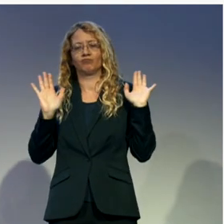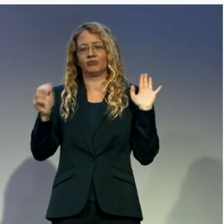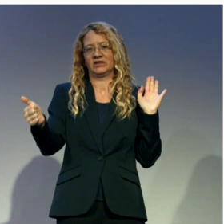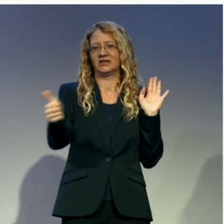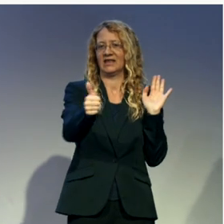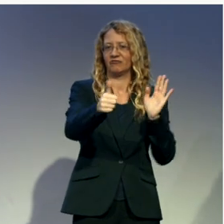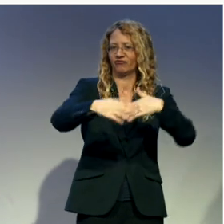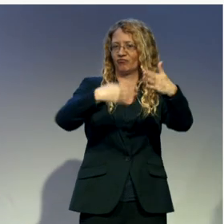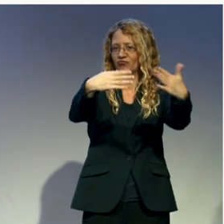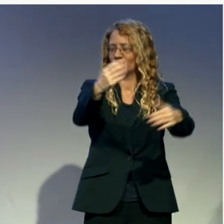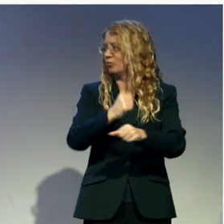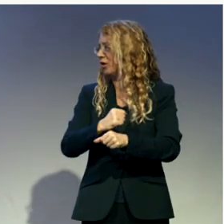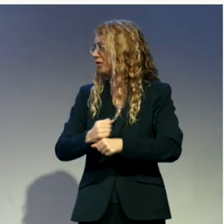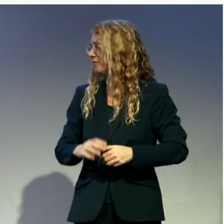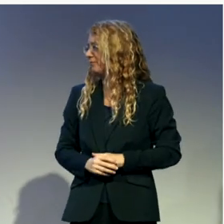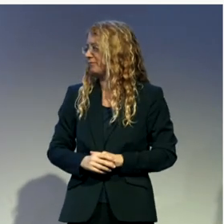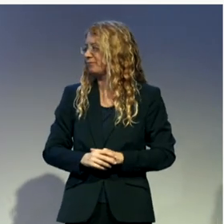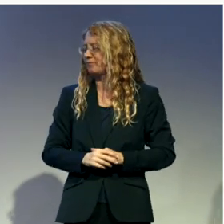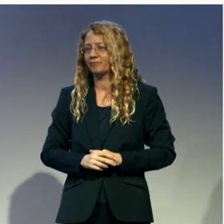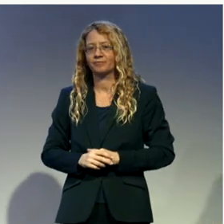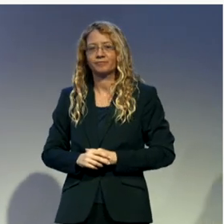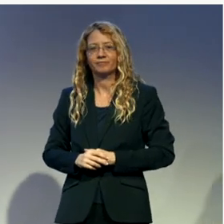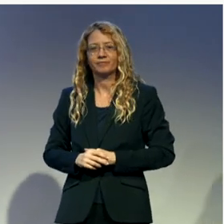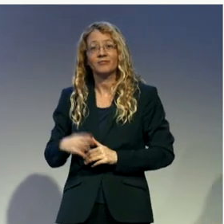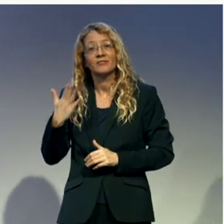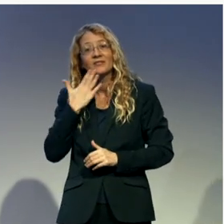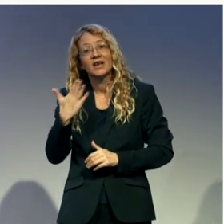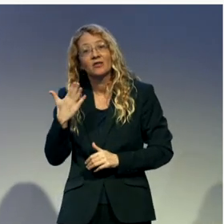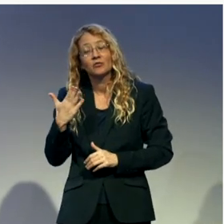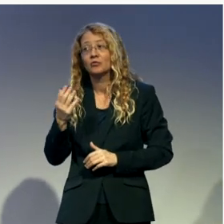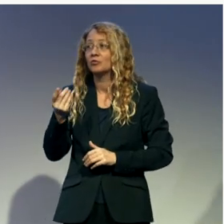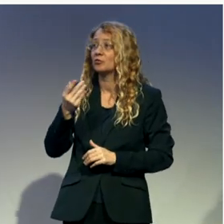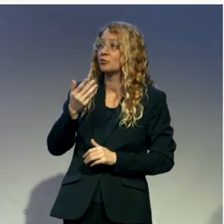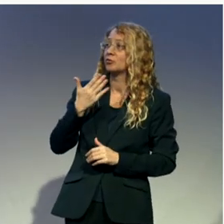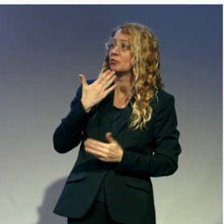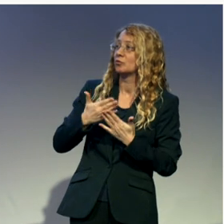India, please. Thanks for your question. So this training is about